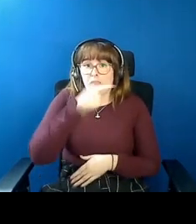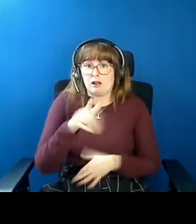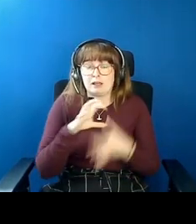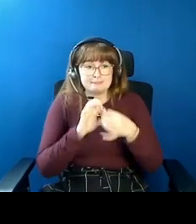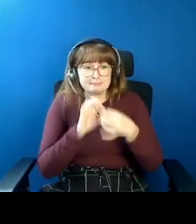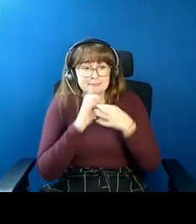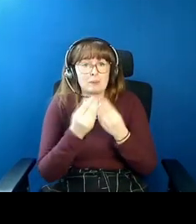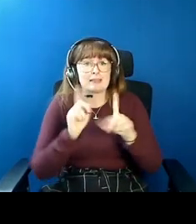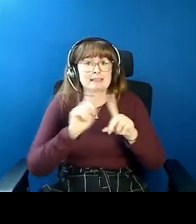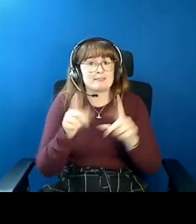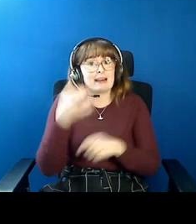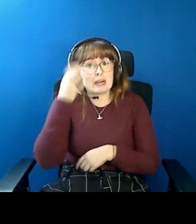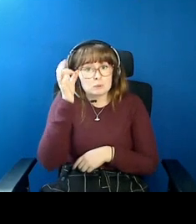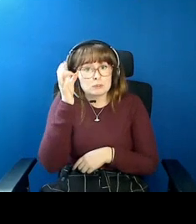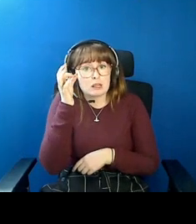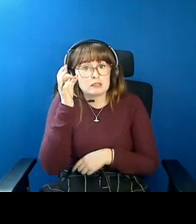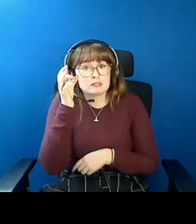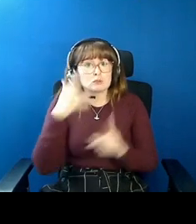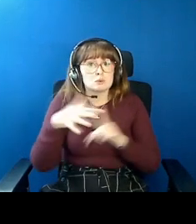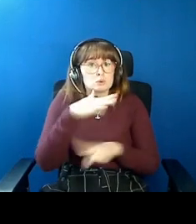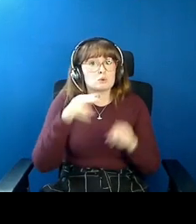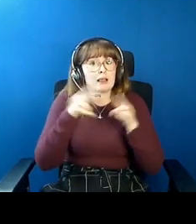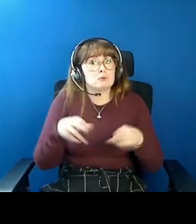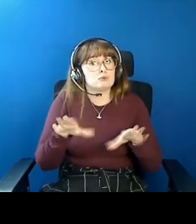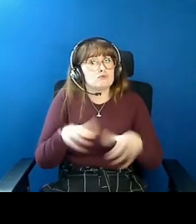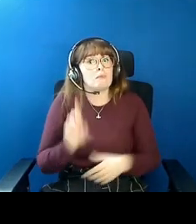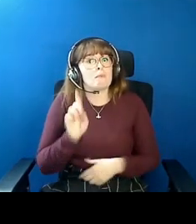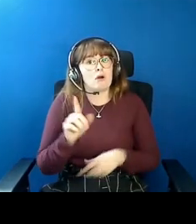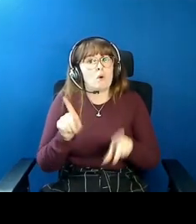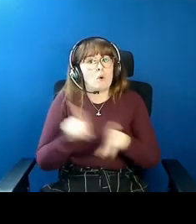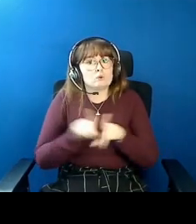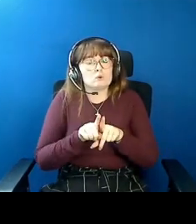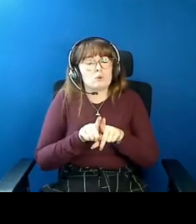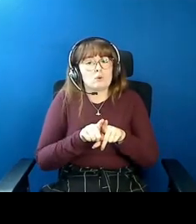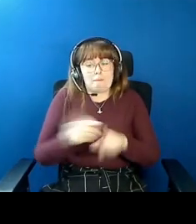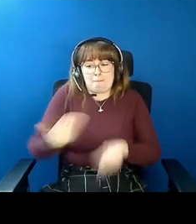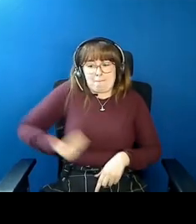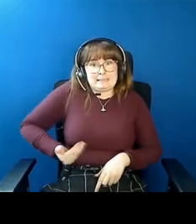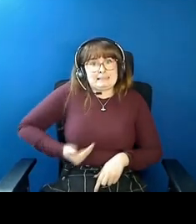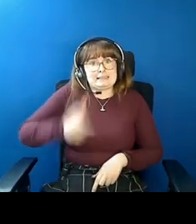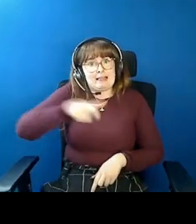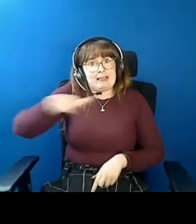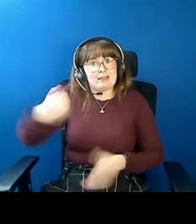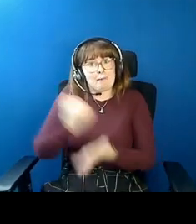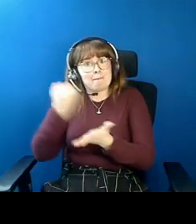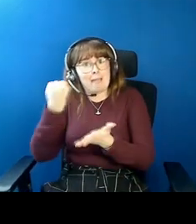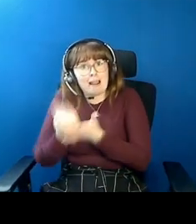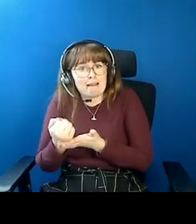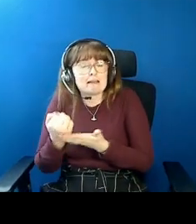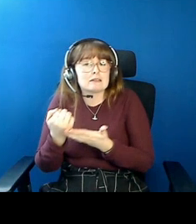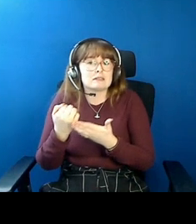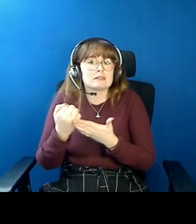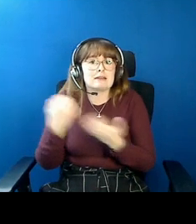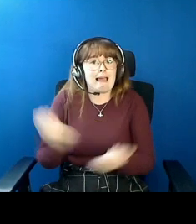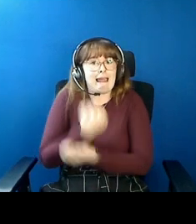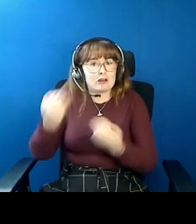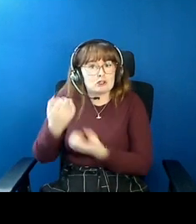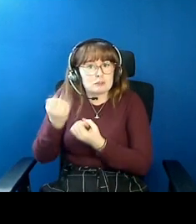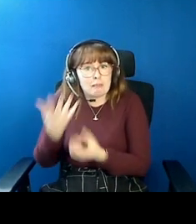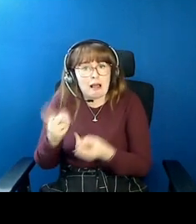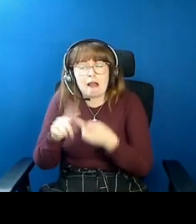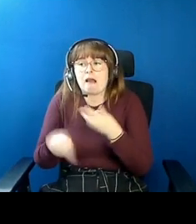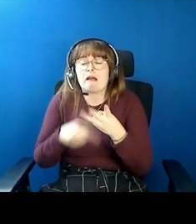local authorities and social housing groups, but also commercial clients, banking sector, energy supply, and some of which